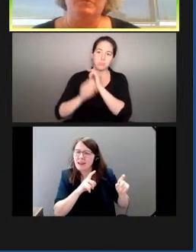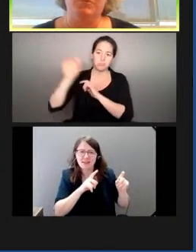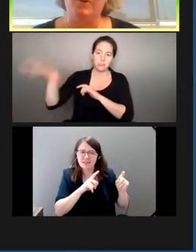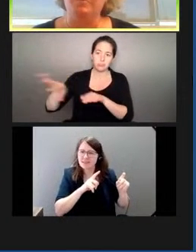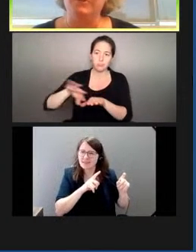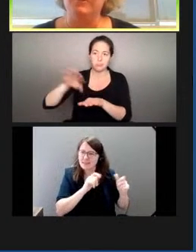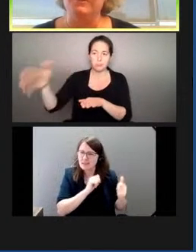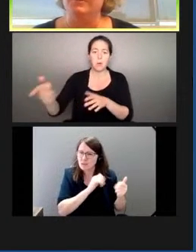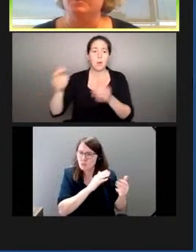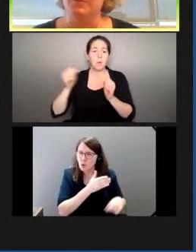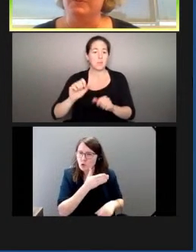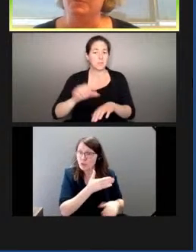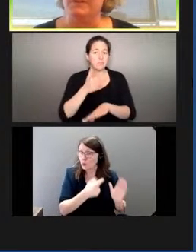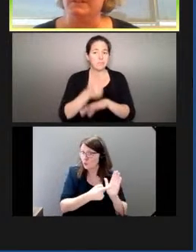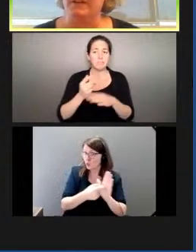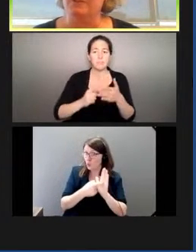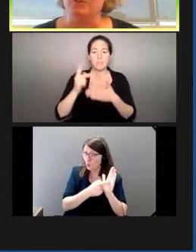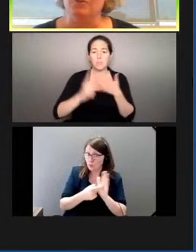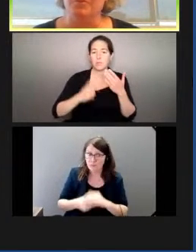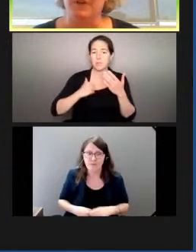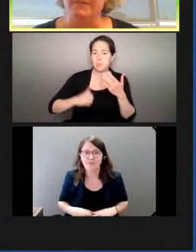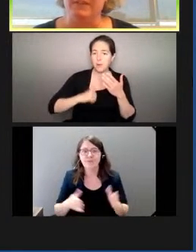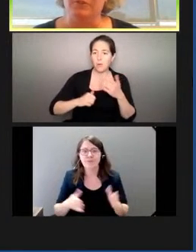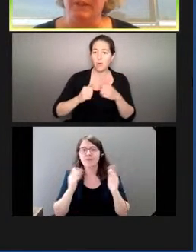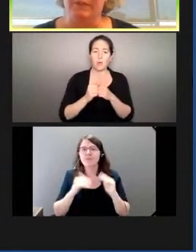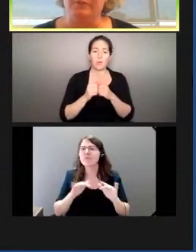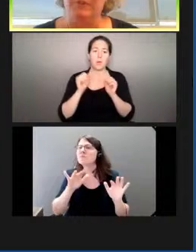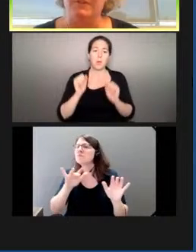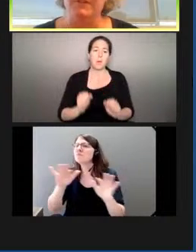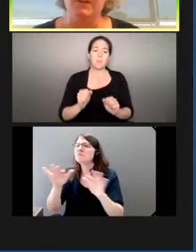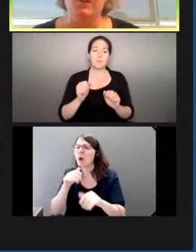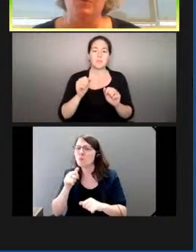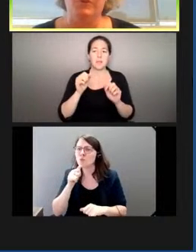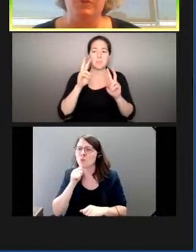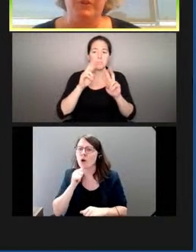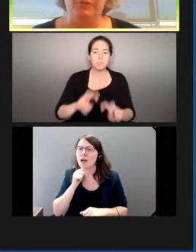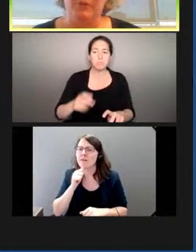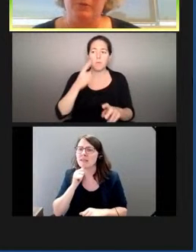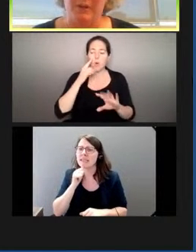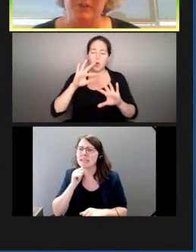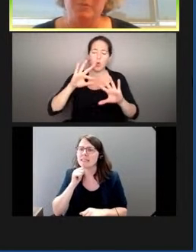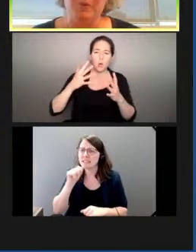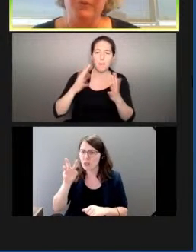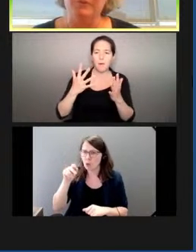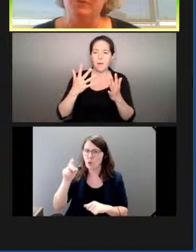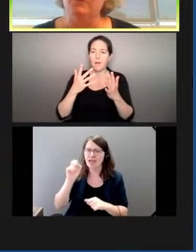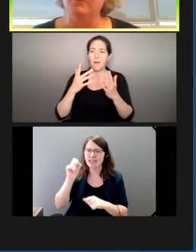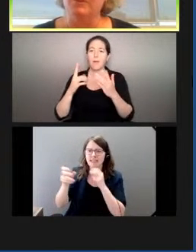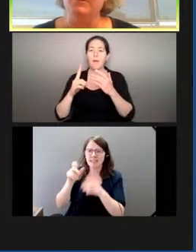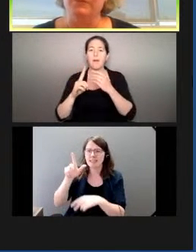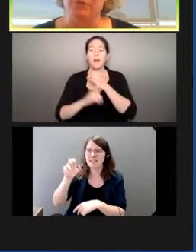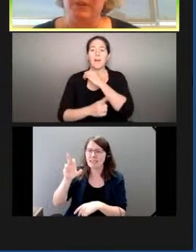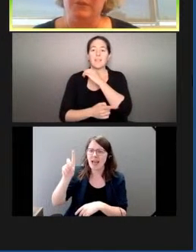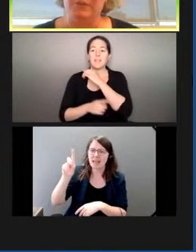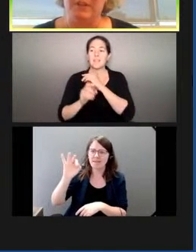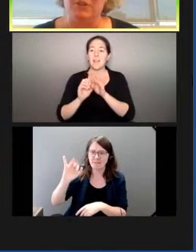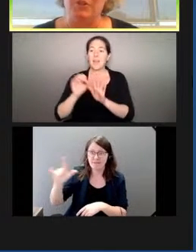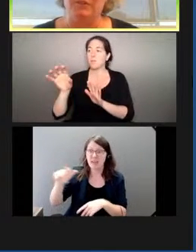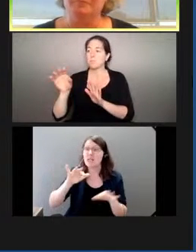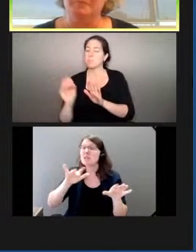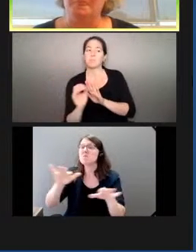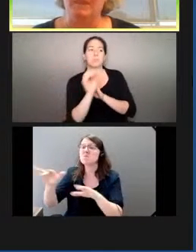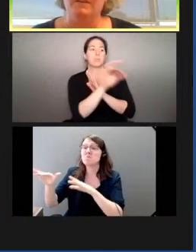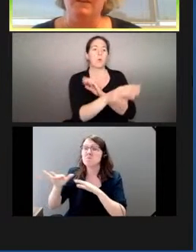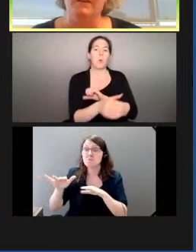could explore opportunities to dispose of waste at other local private sector landfills, whether it be through a direct disposal or through the use of a transfer